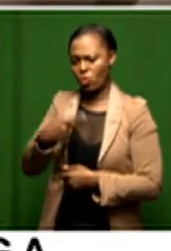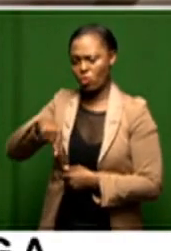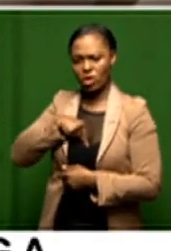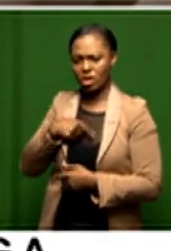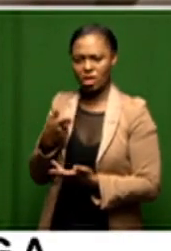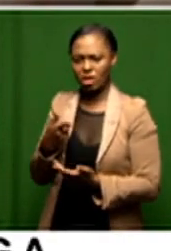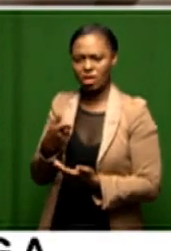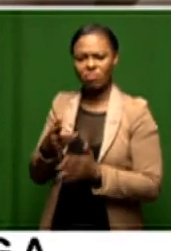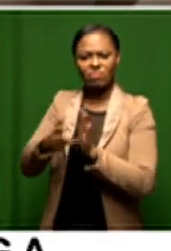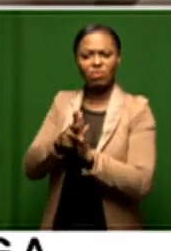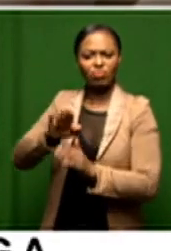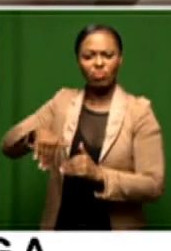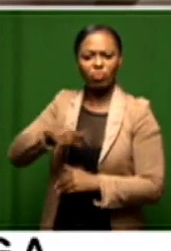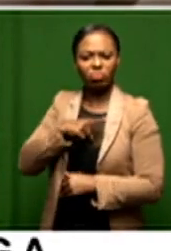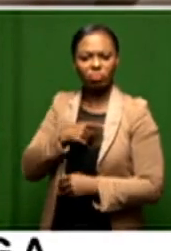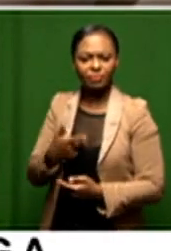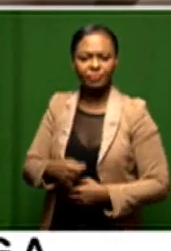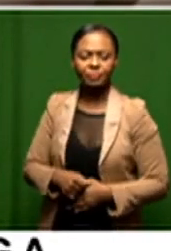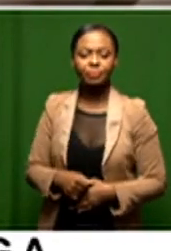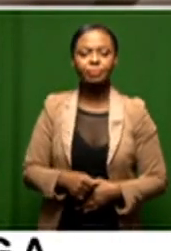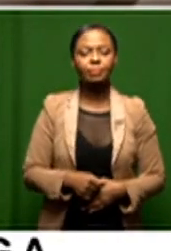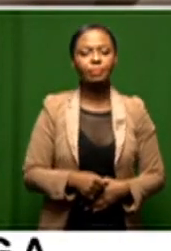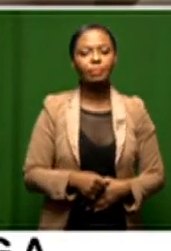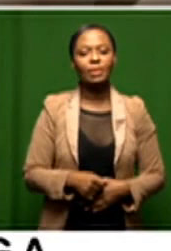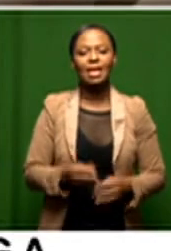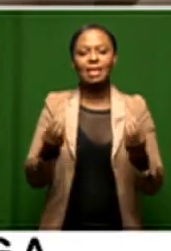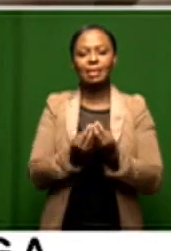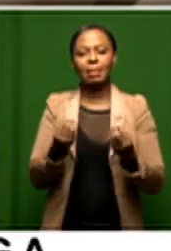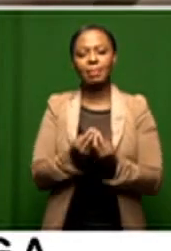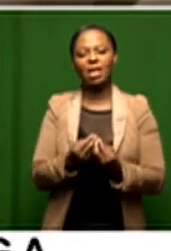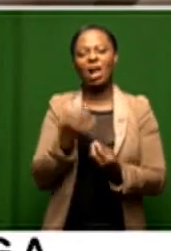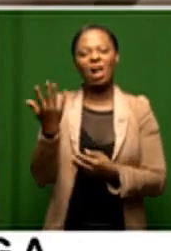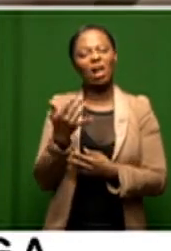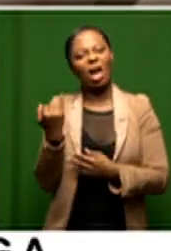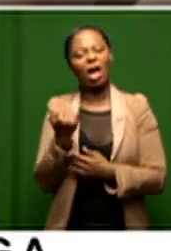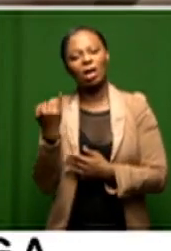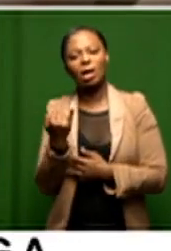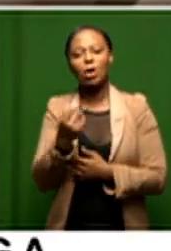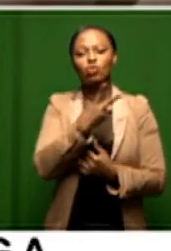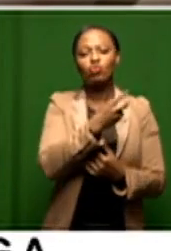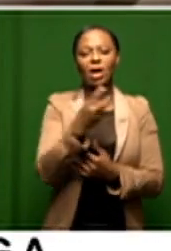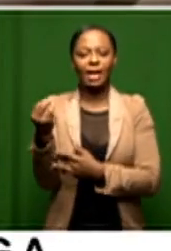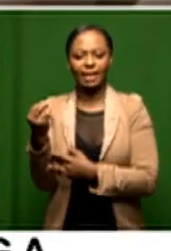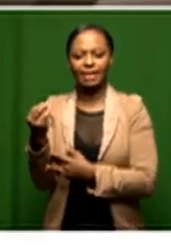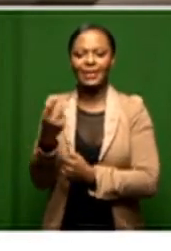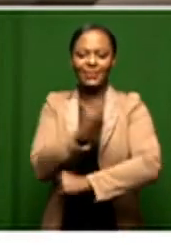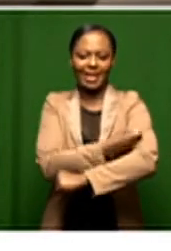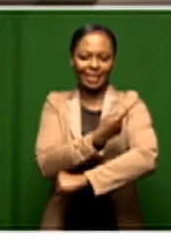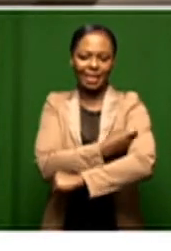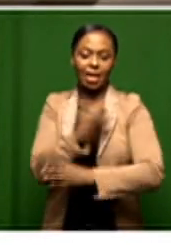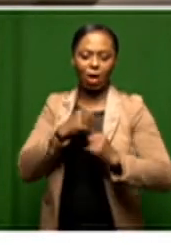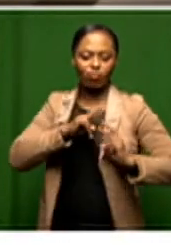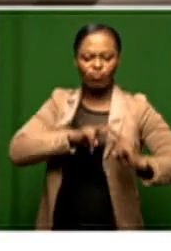not? There are something like 200 vaccines that are currently being researched globally at the